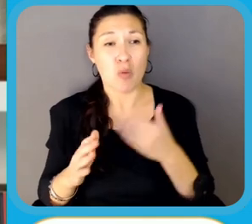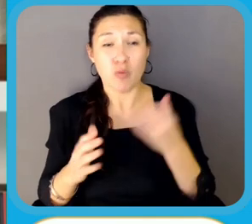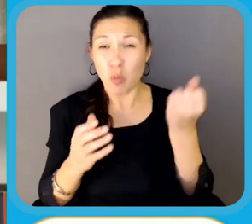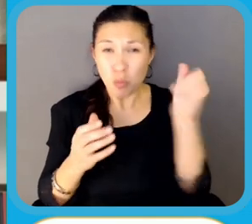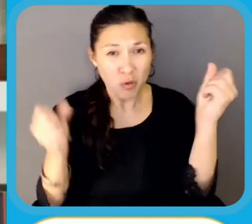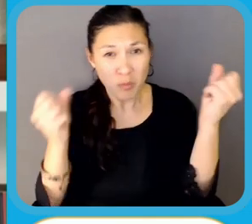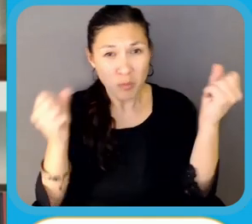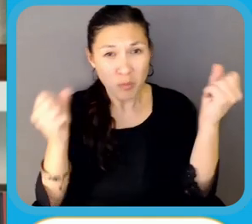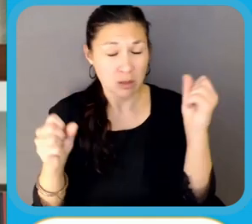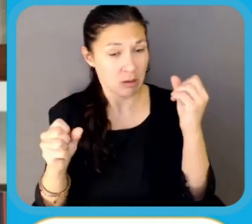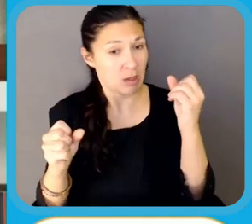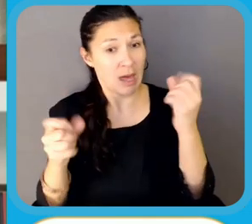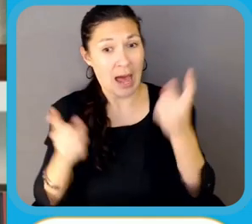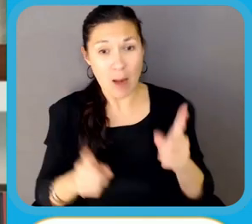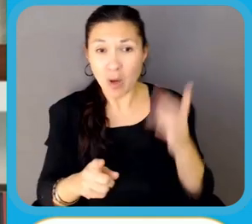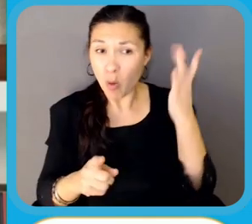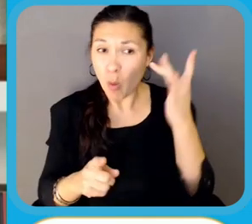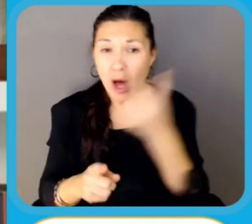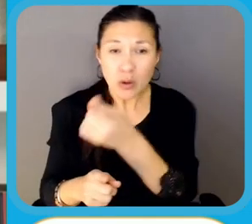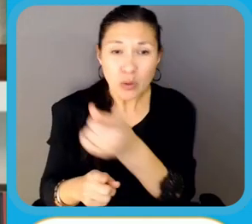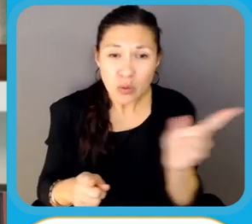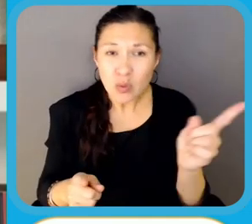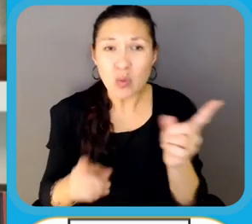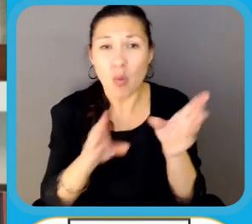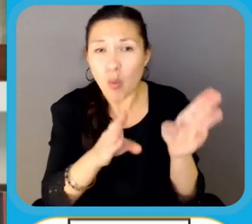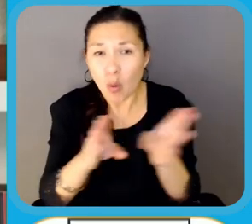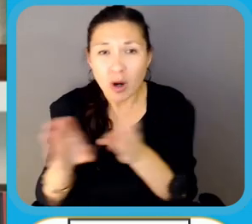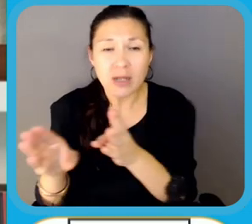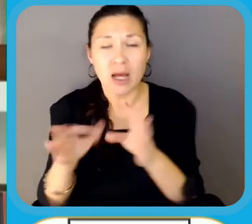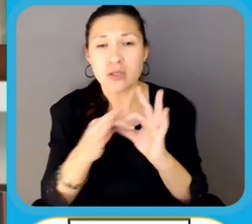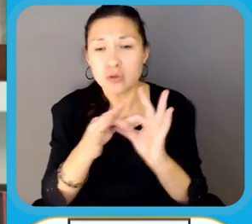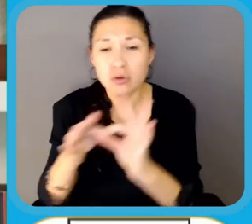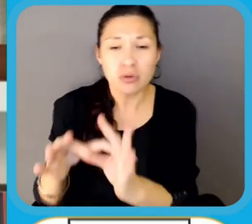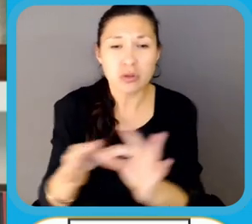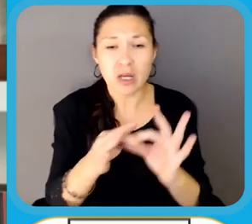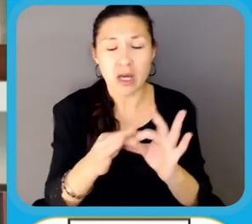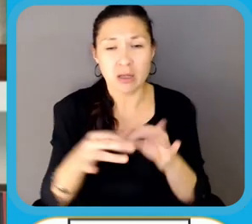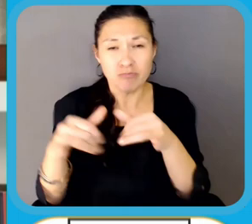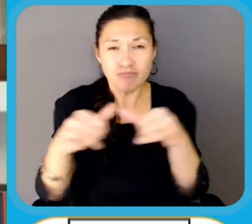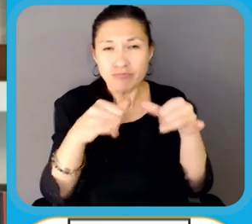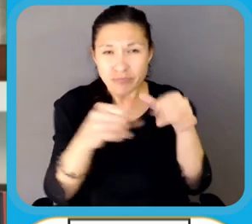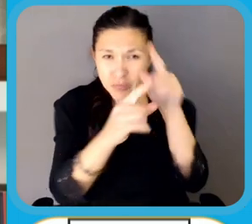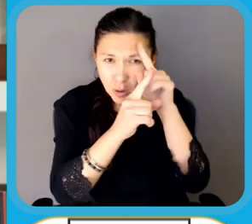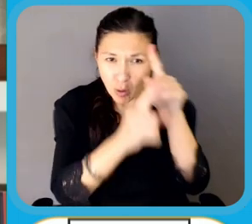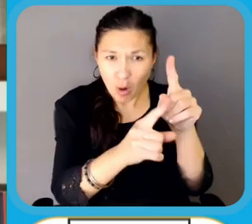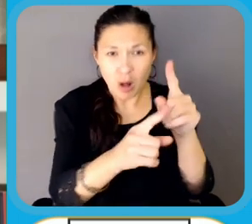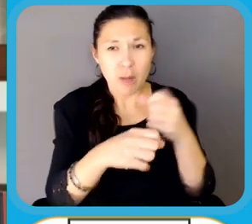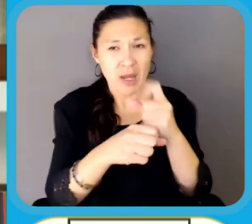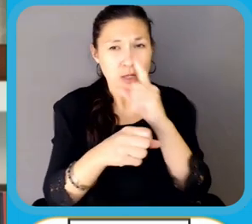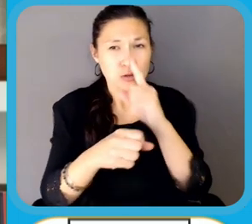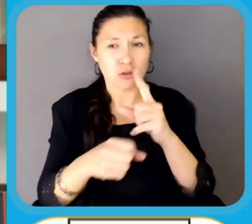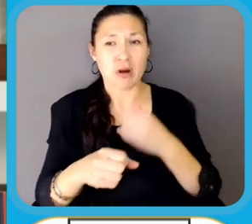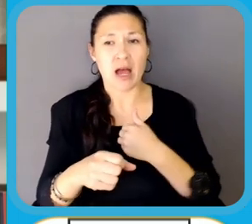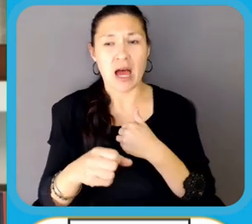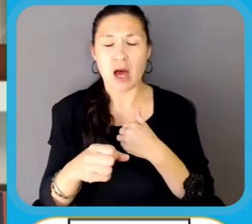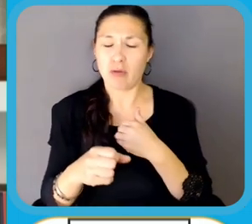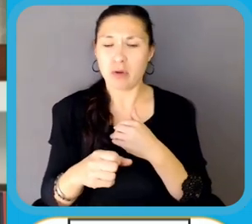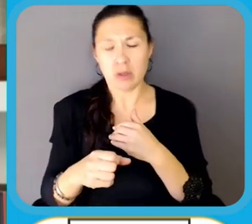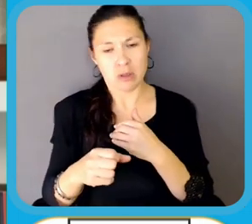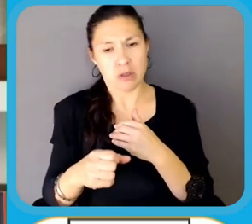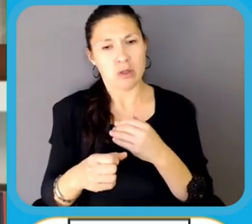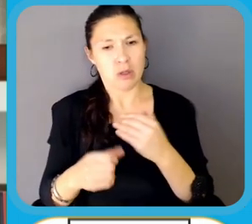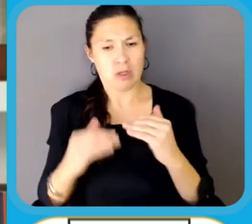you stay engaged and united around a common goal to create a more just, equitable, and inclusive